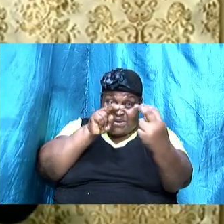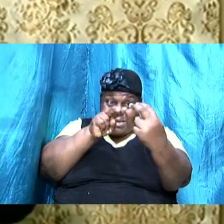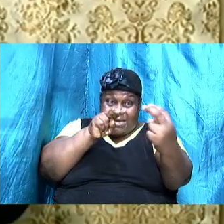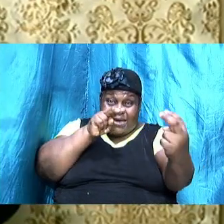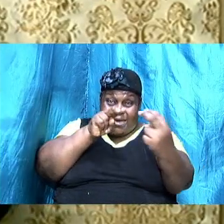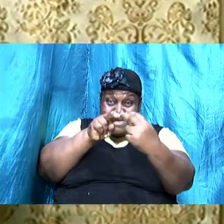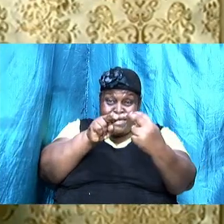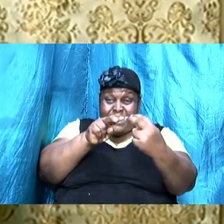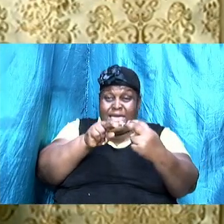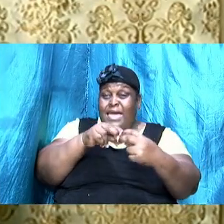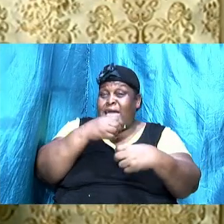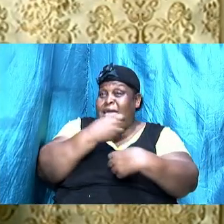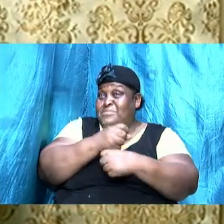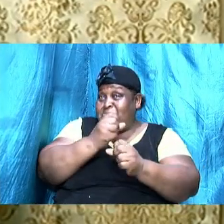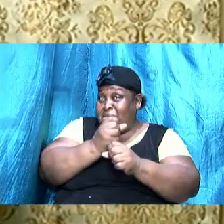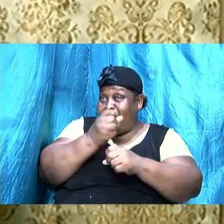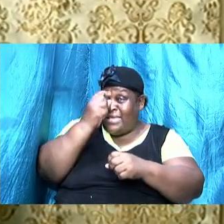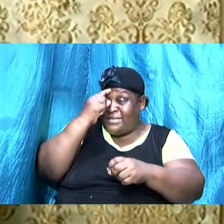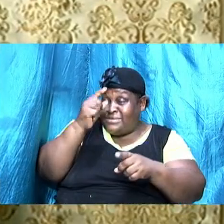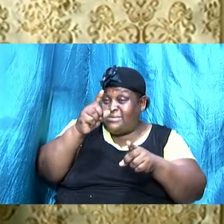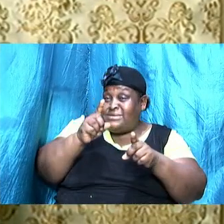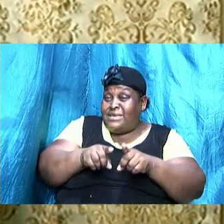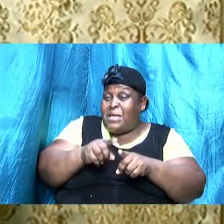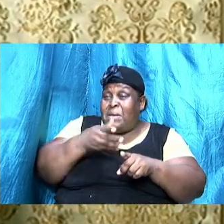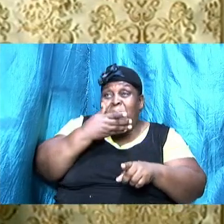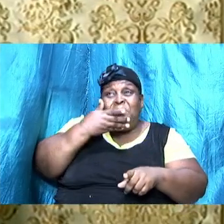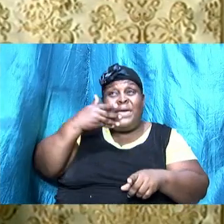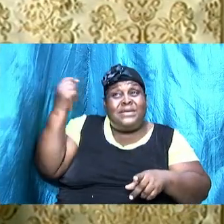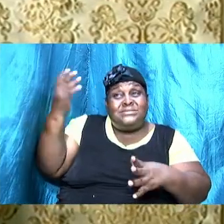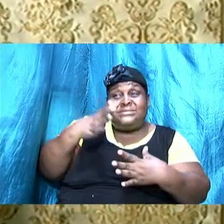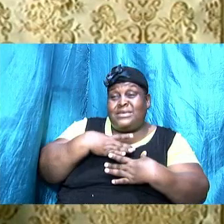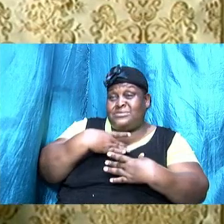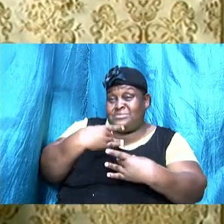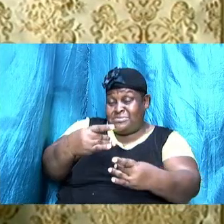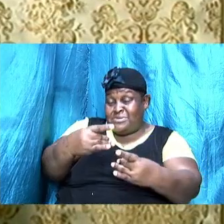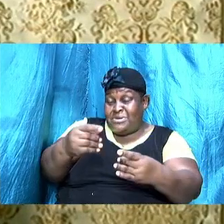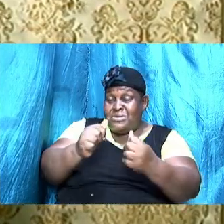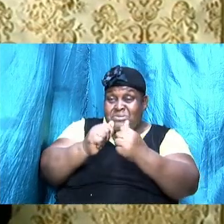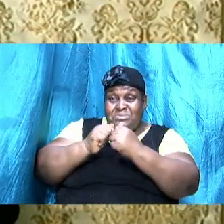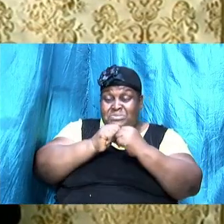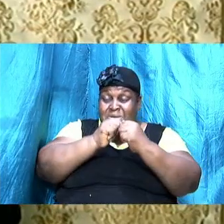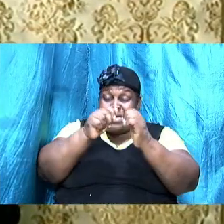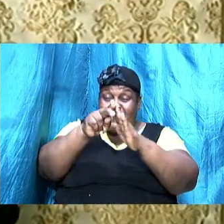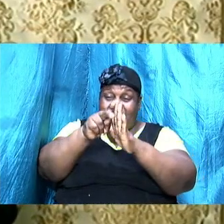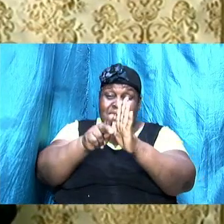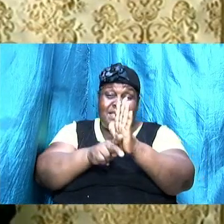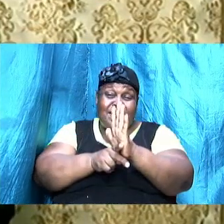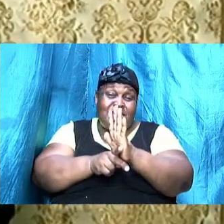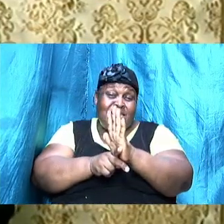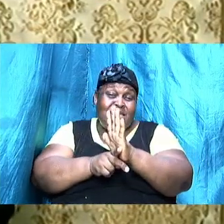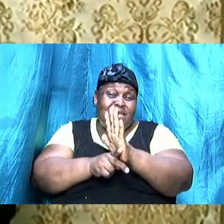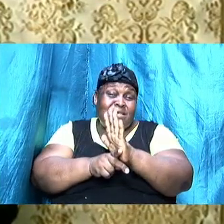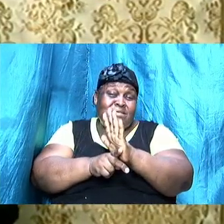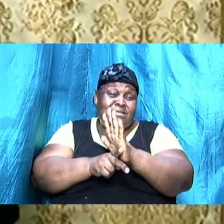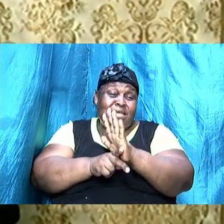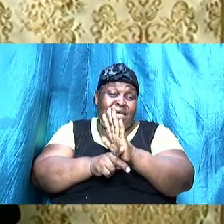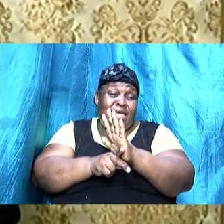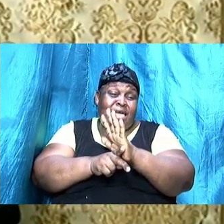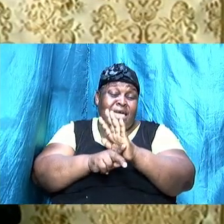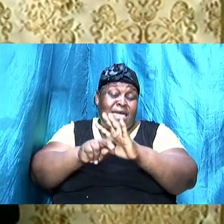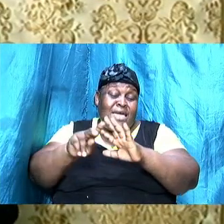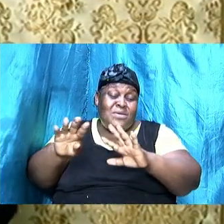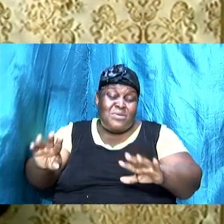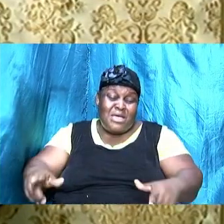will make decisions in the best interest of our togetherness, and as a result we will flow together